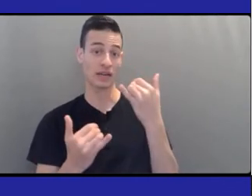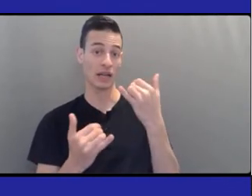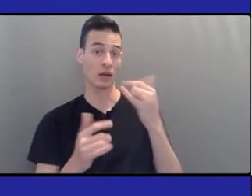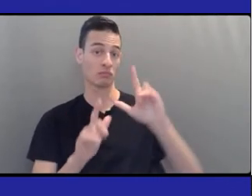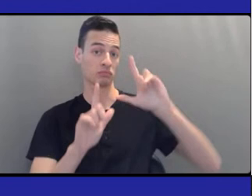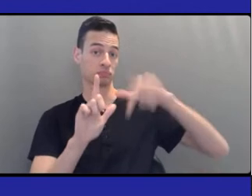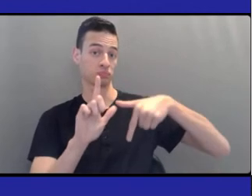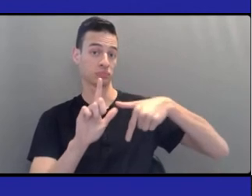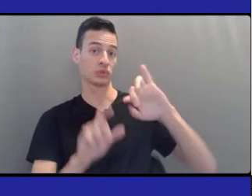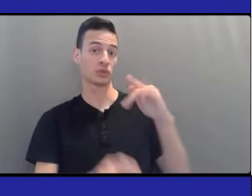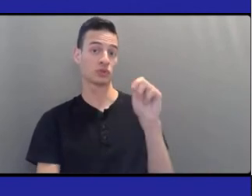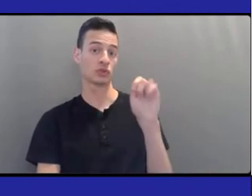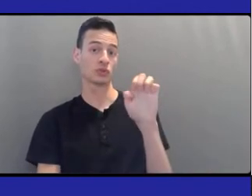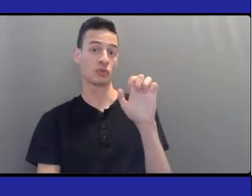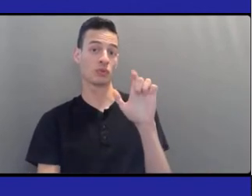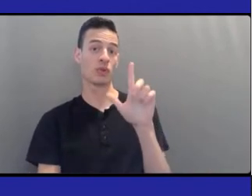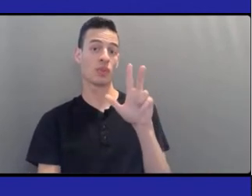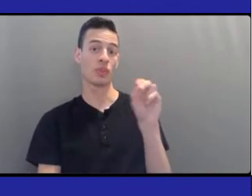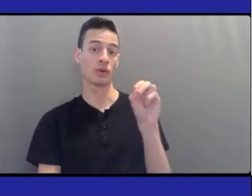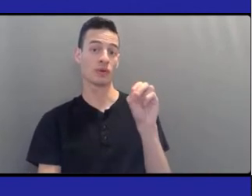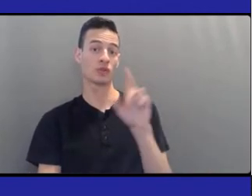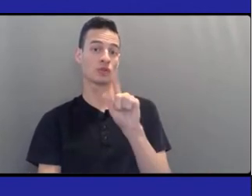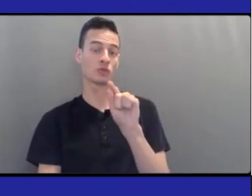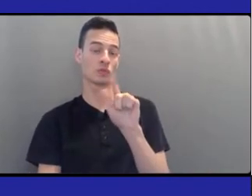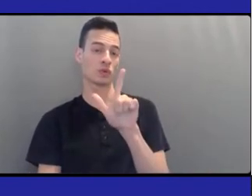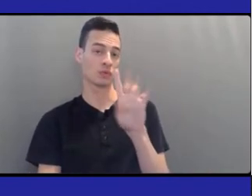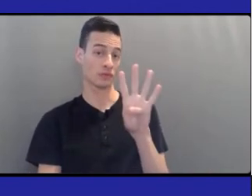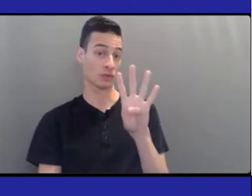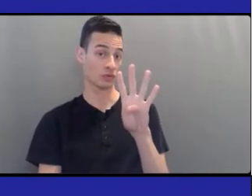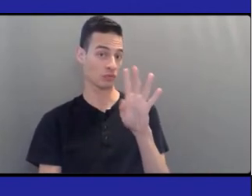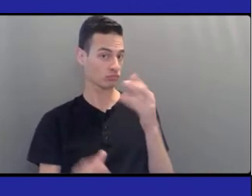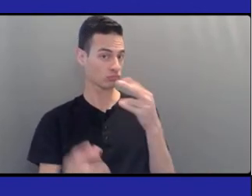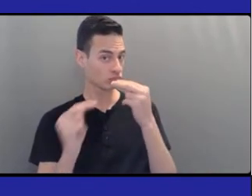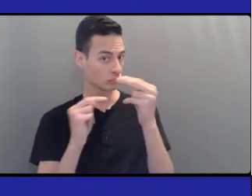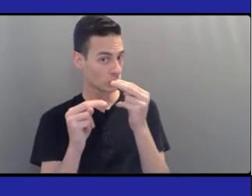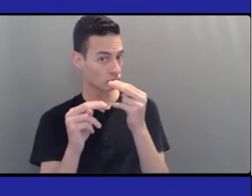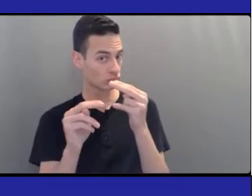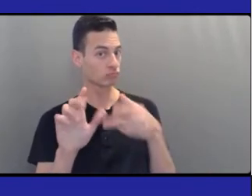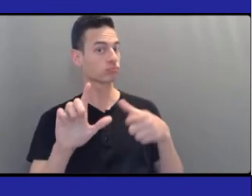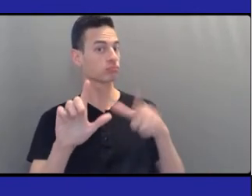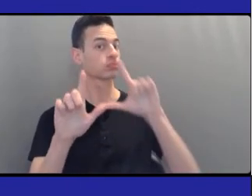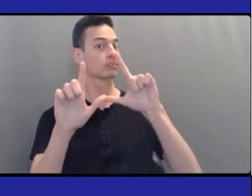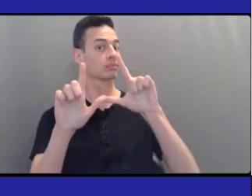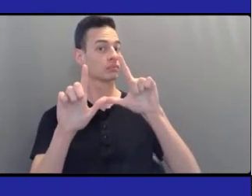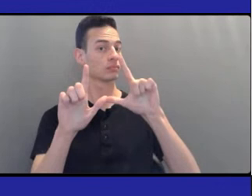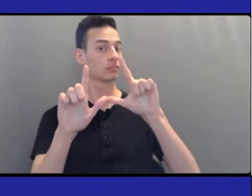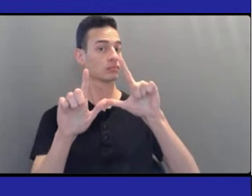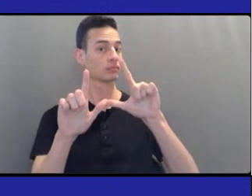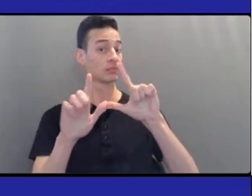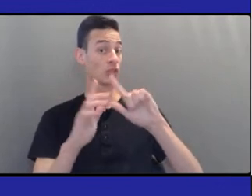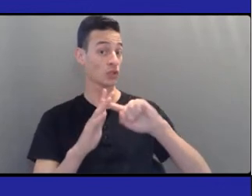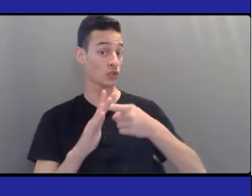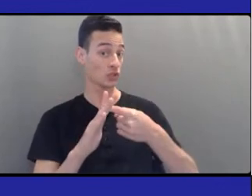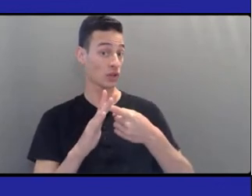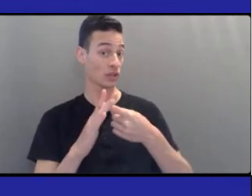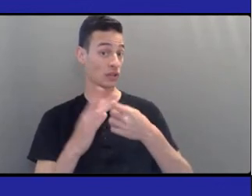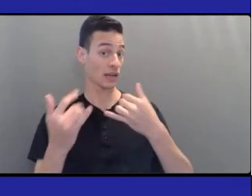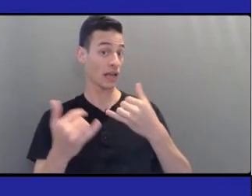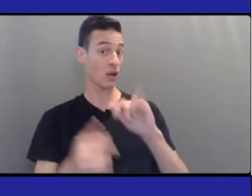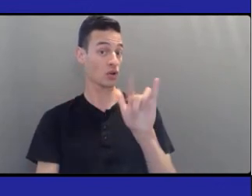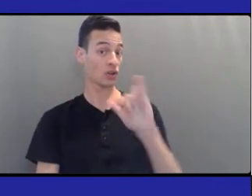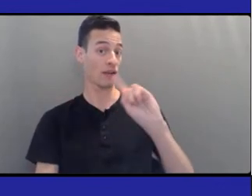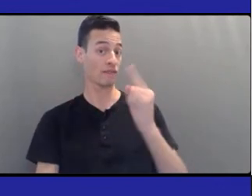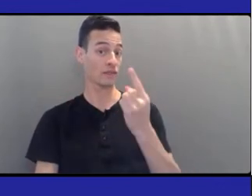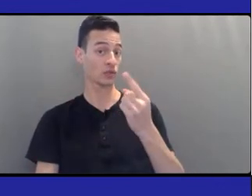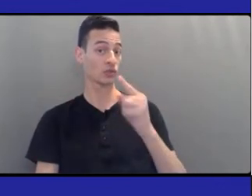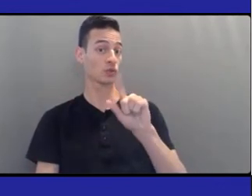2024. We've negotiated the terms of a renewal agreement with the term beginning this July 1st, 2023,